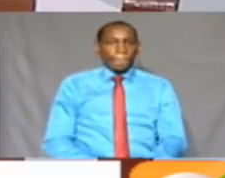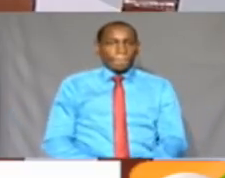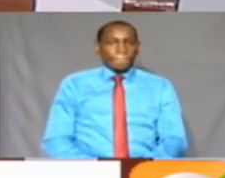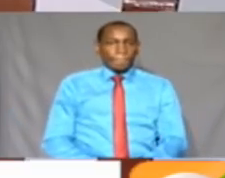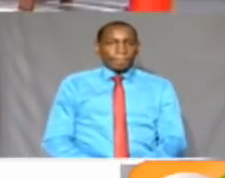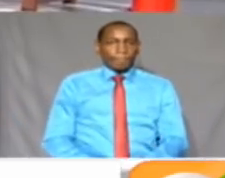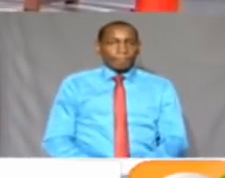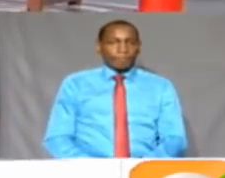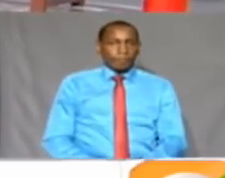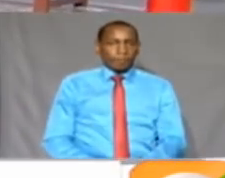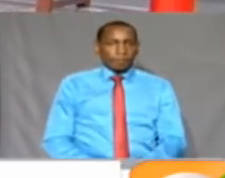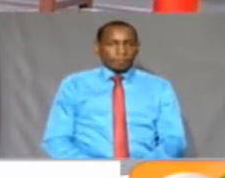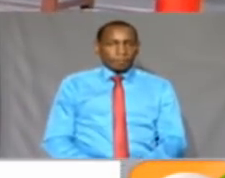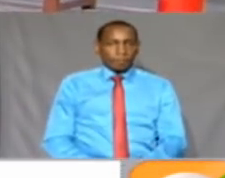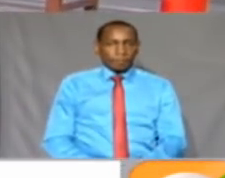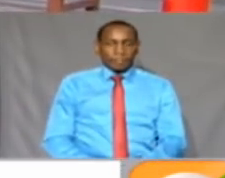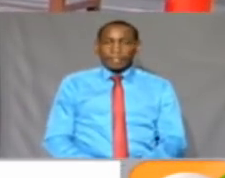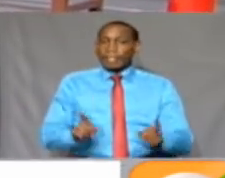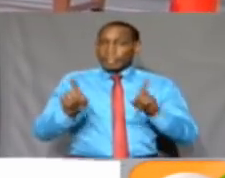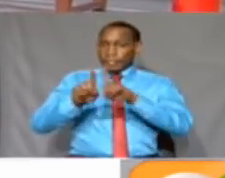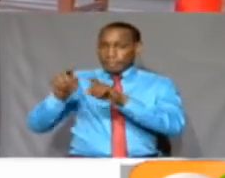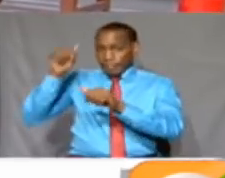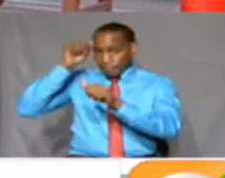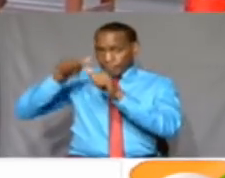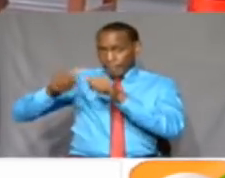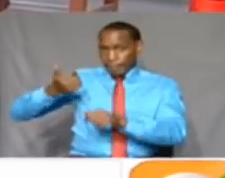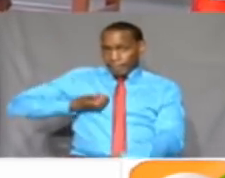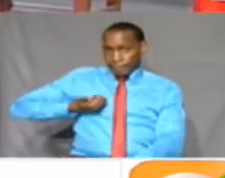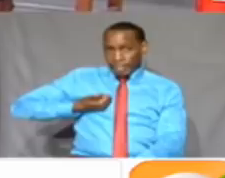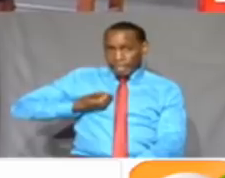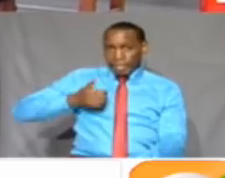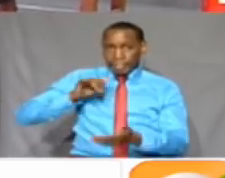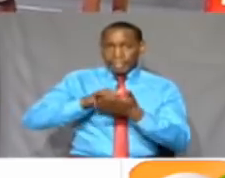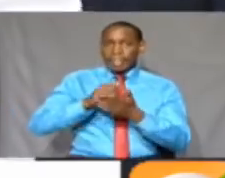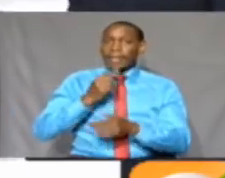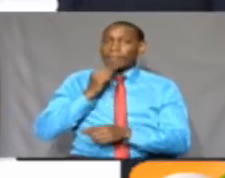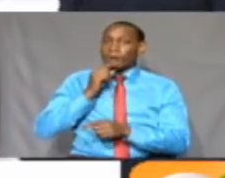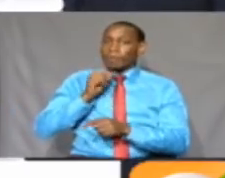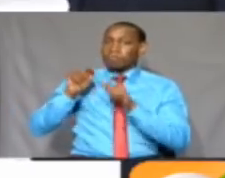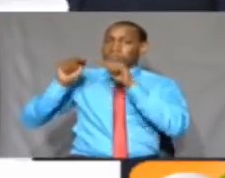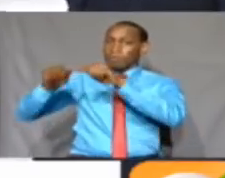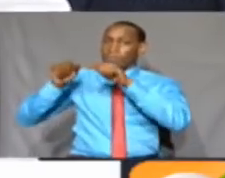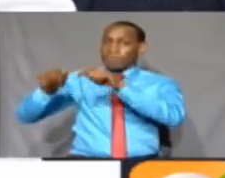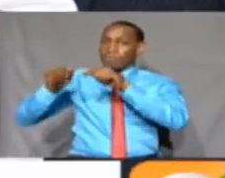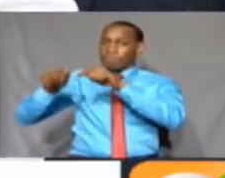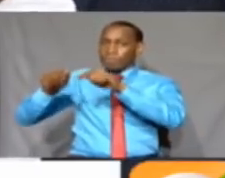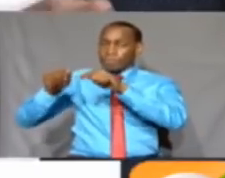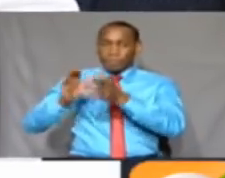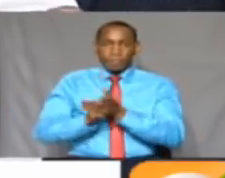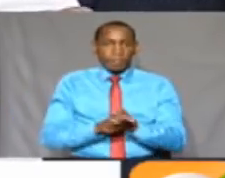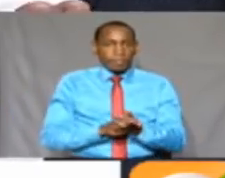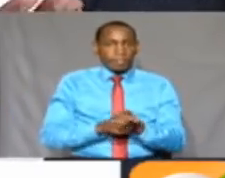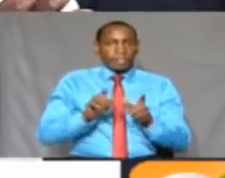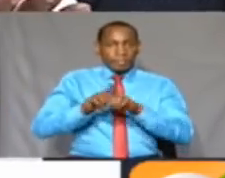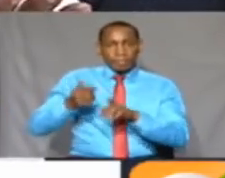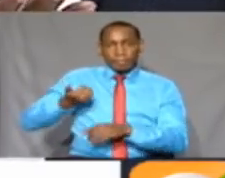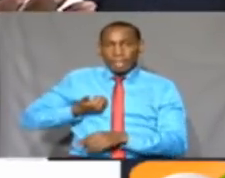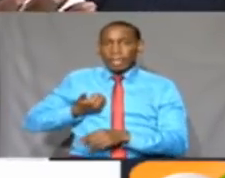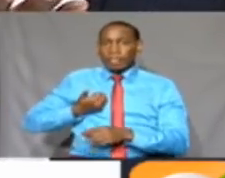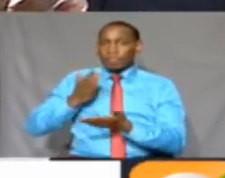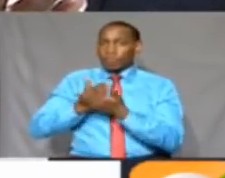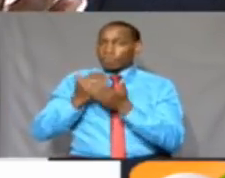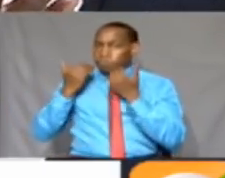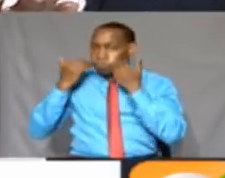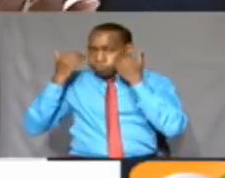forget the girl who this boy was spewing at. Right? I mean, yes, she's going to be traumatized as well,